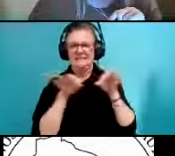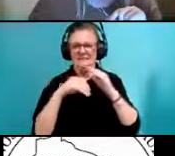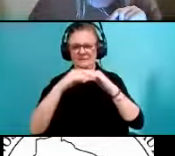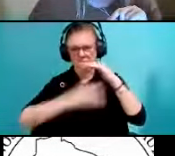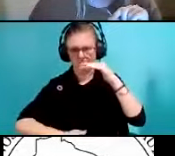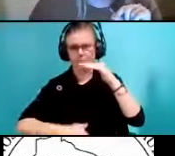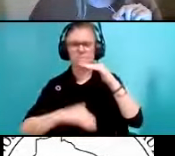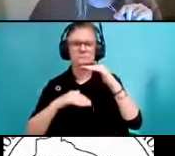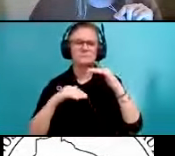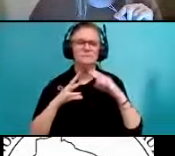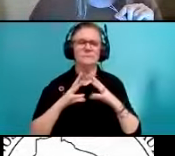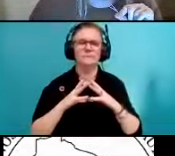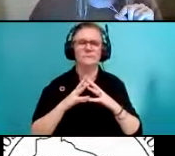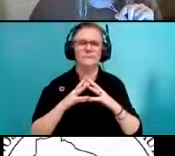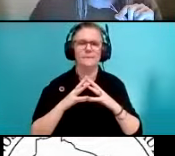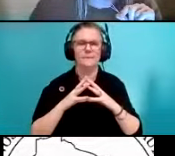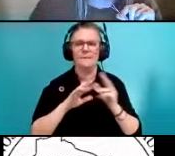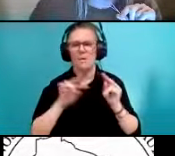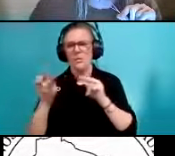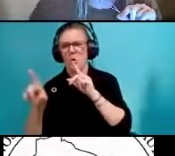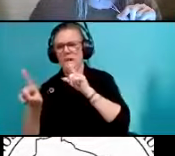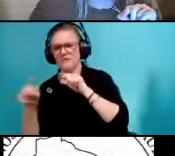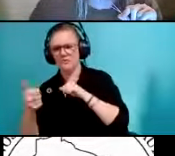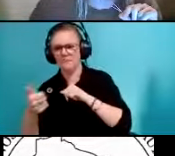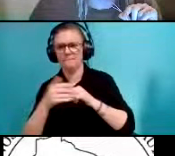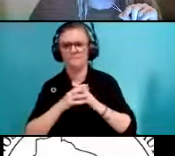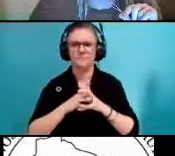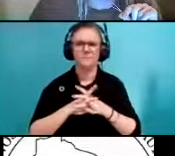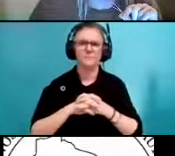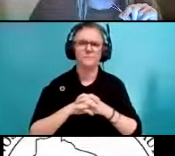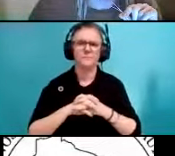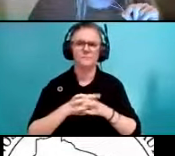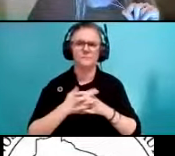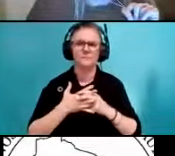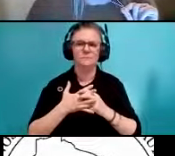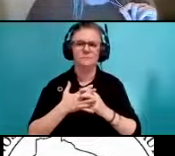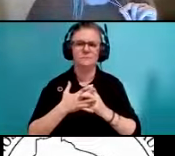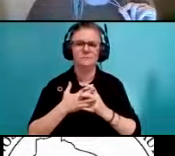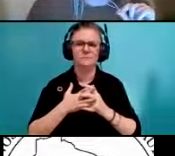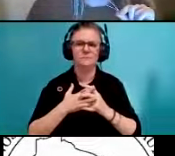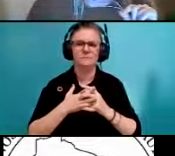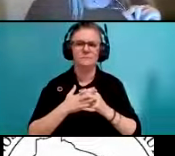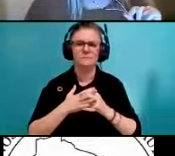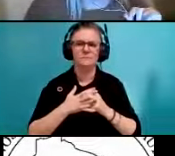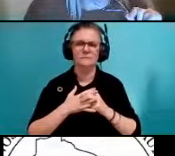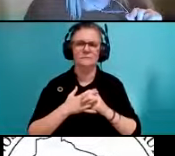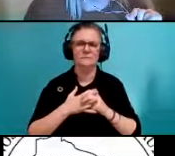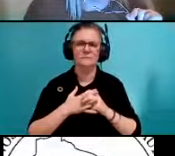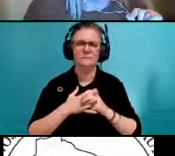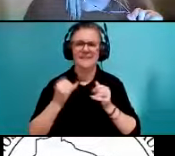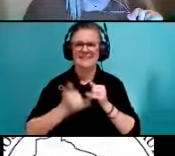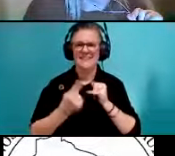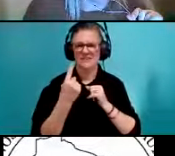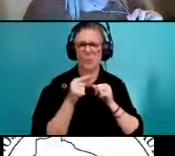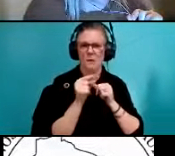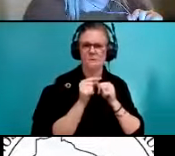these cross sections, and then we can pause and see if there's any questions about these. This is actually the last one I'm going to